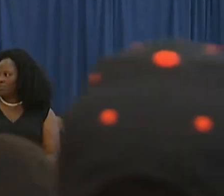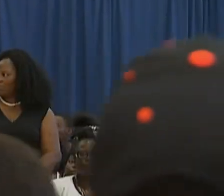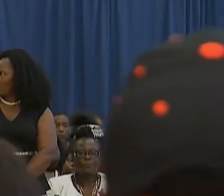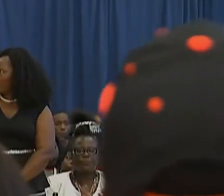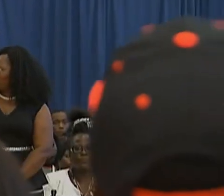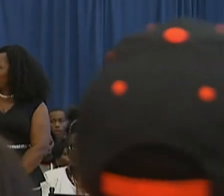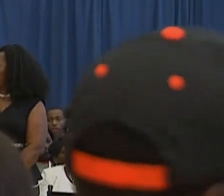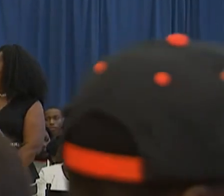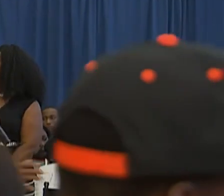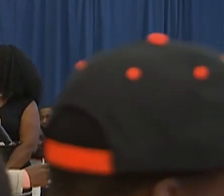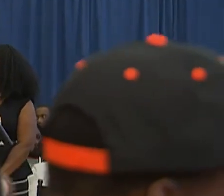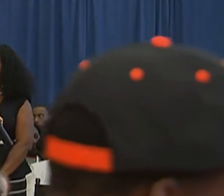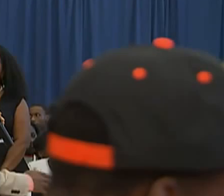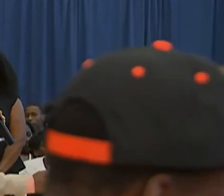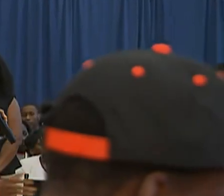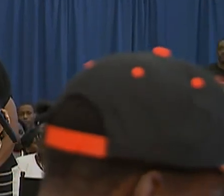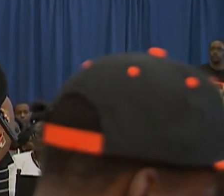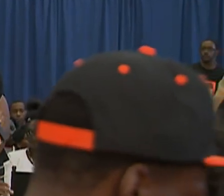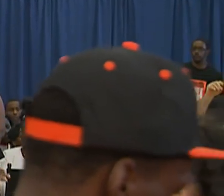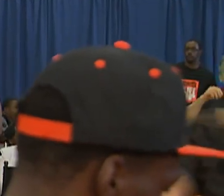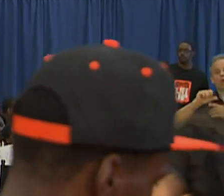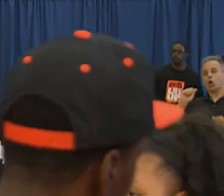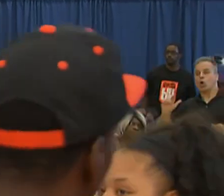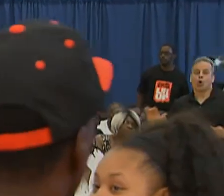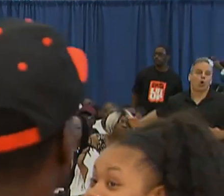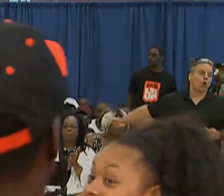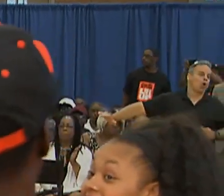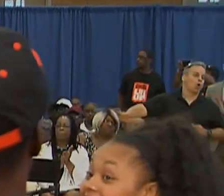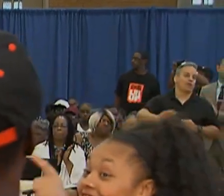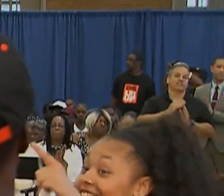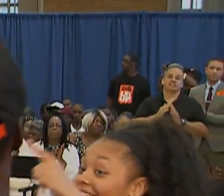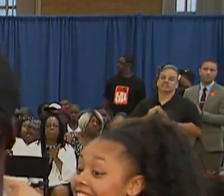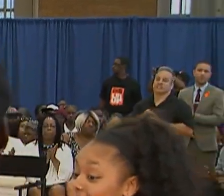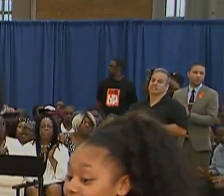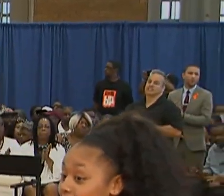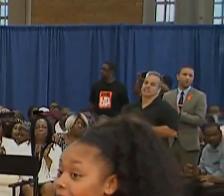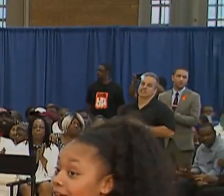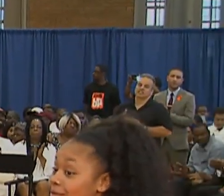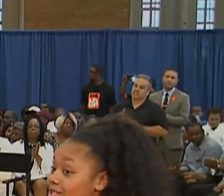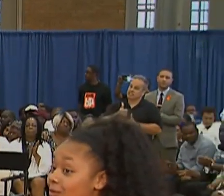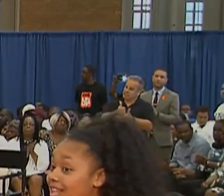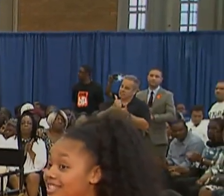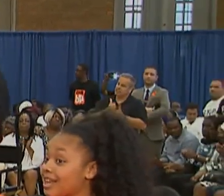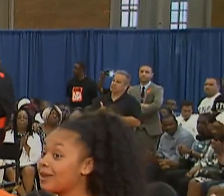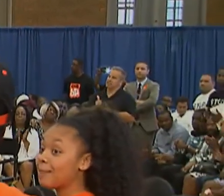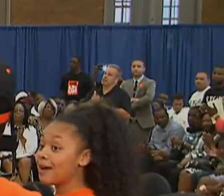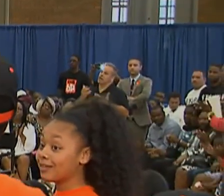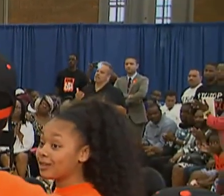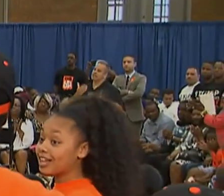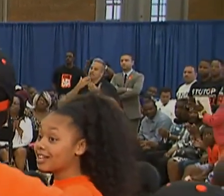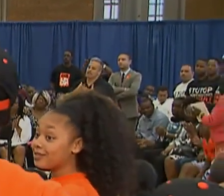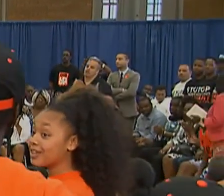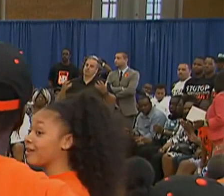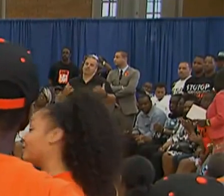interrupting violence all across the city and deserve a hand clap for their part in keeping the violence down. Thank you very